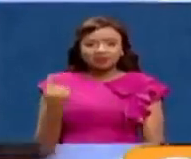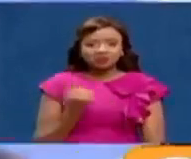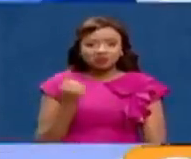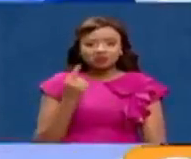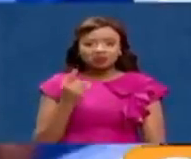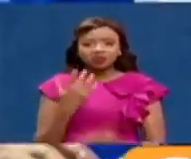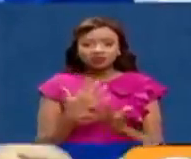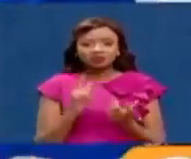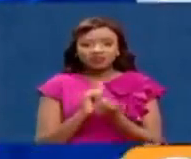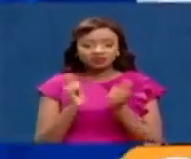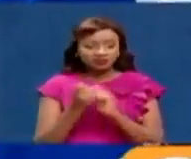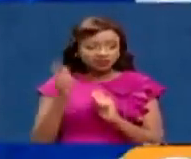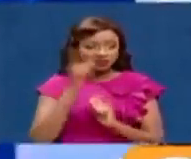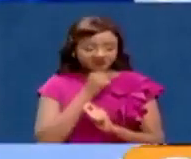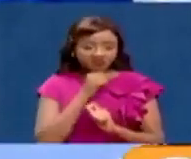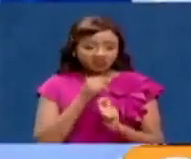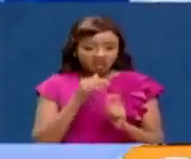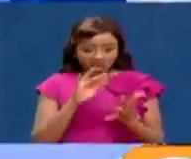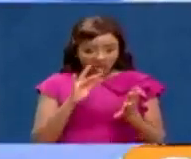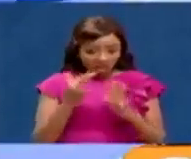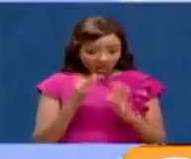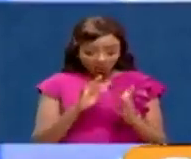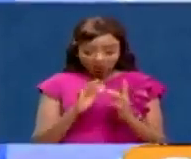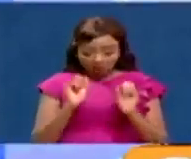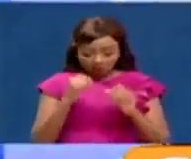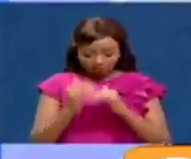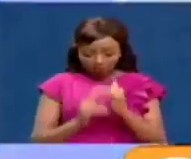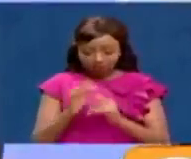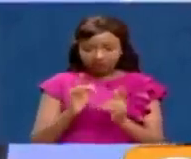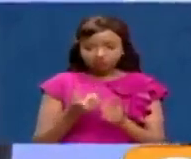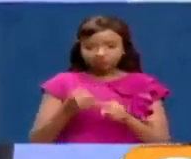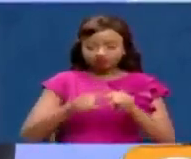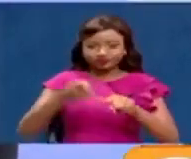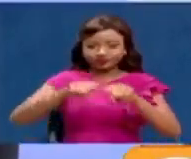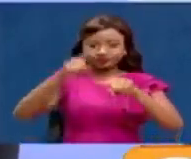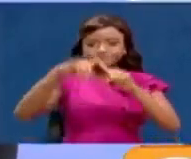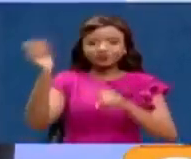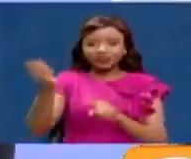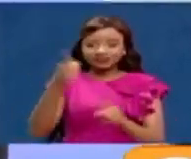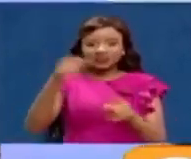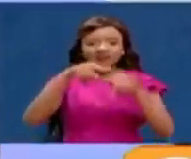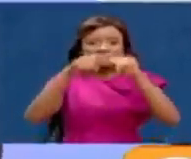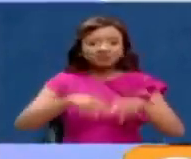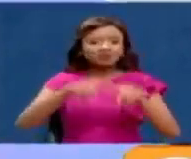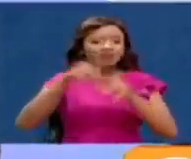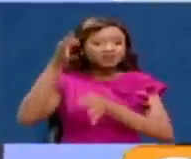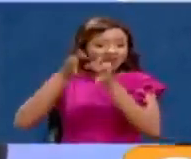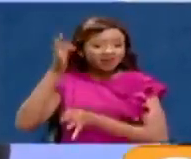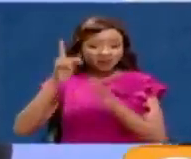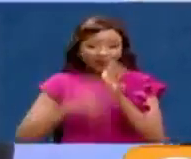has changed is the adjustment to increase the salaries as per the categorization and status of the